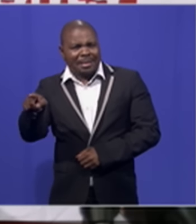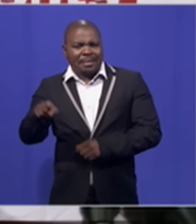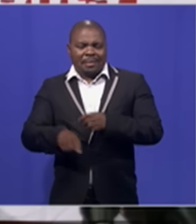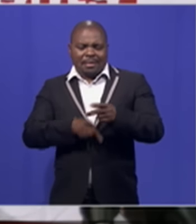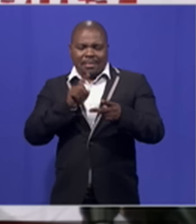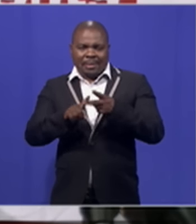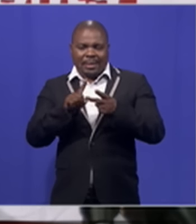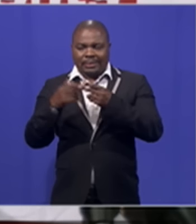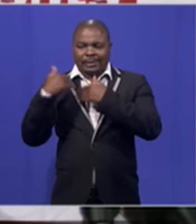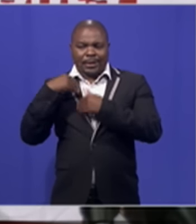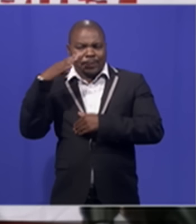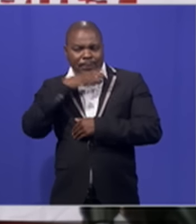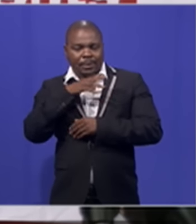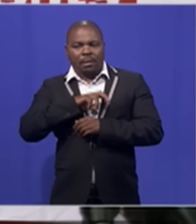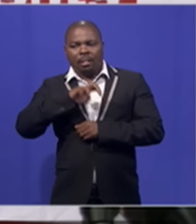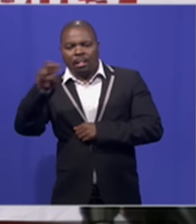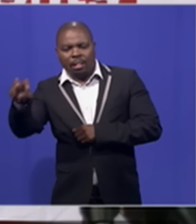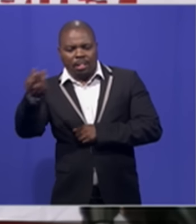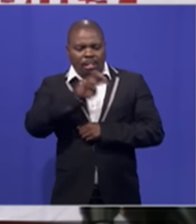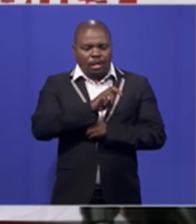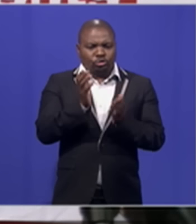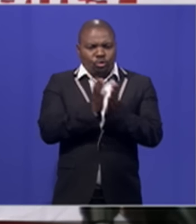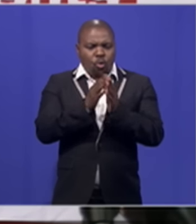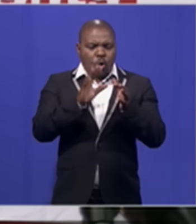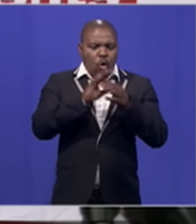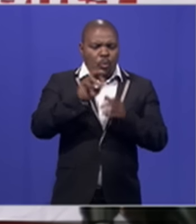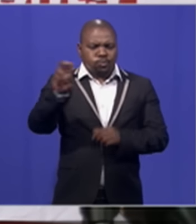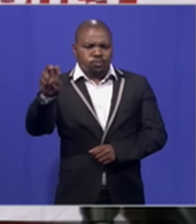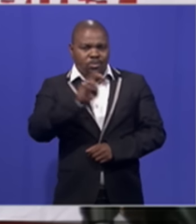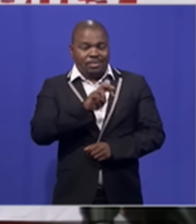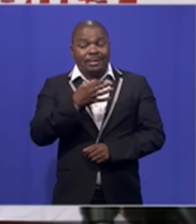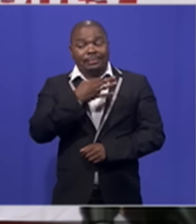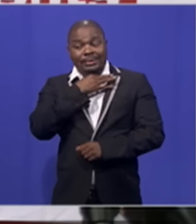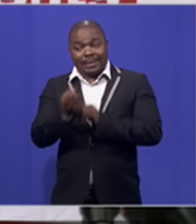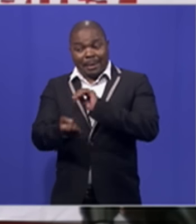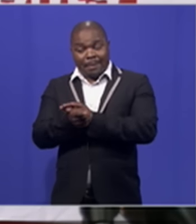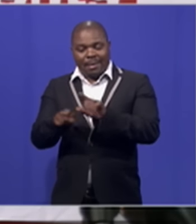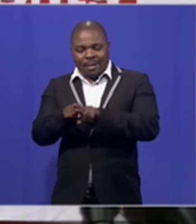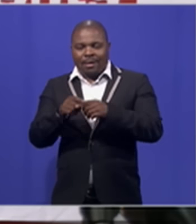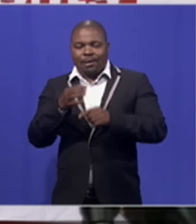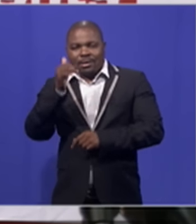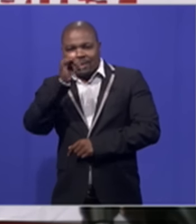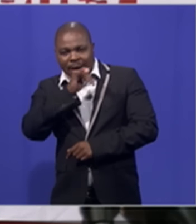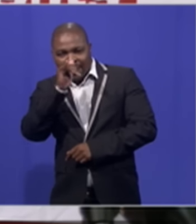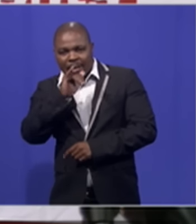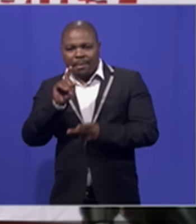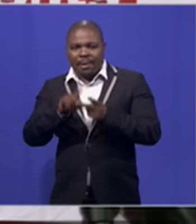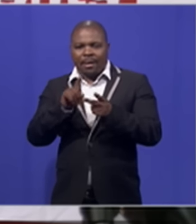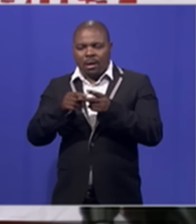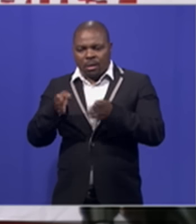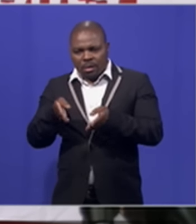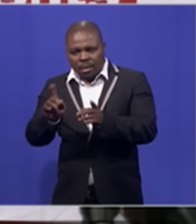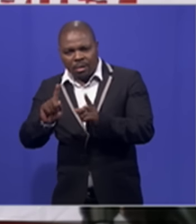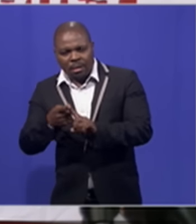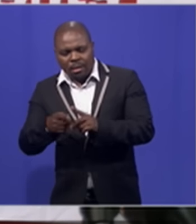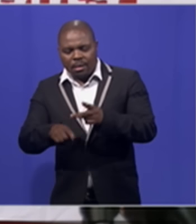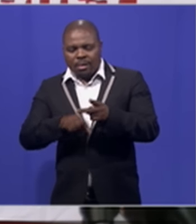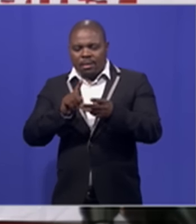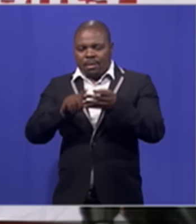to and from school, exposing them to risks such as crime, road accidents,